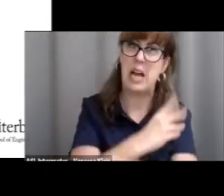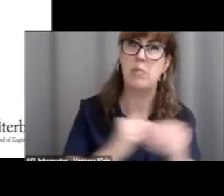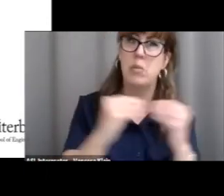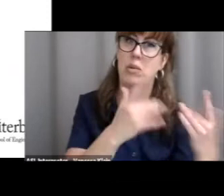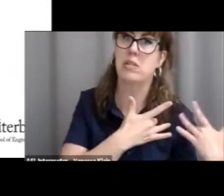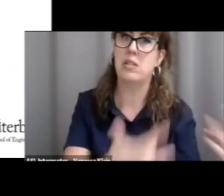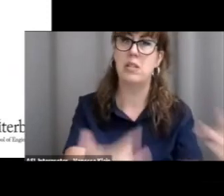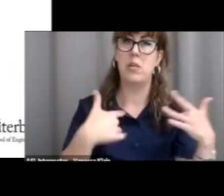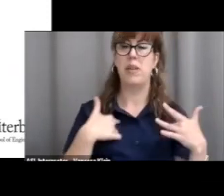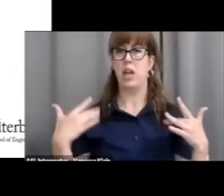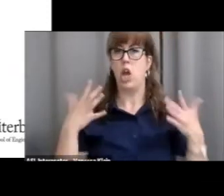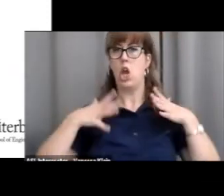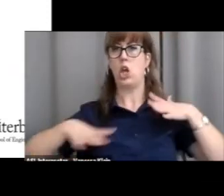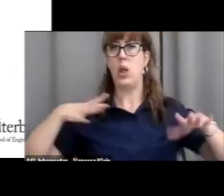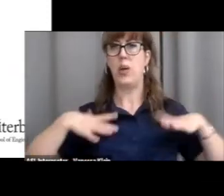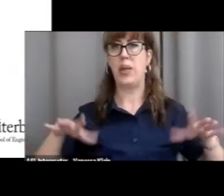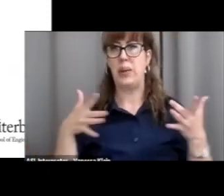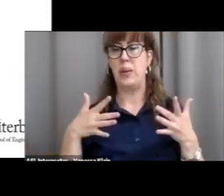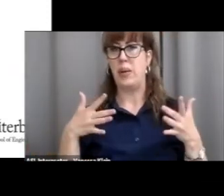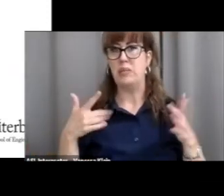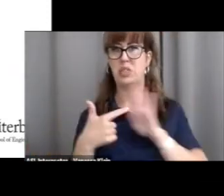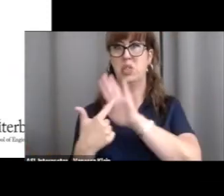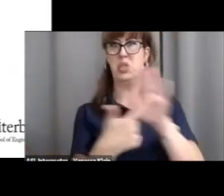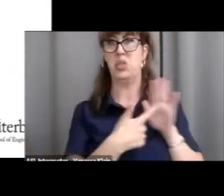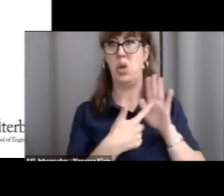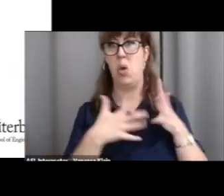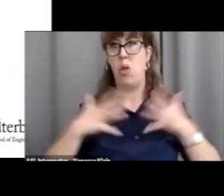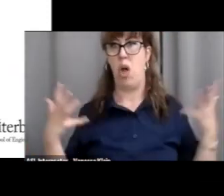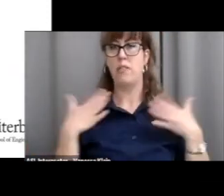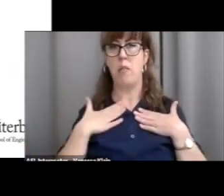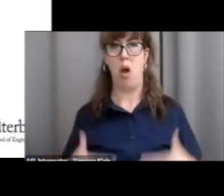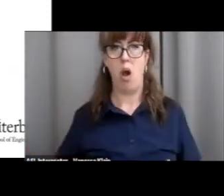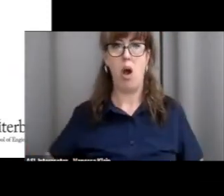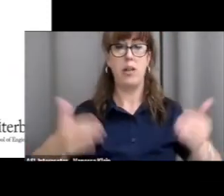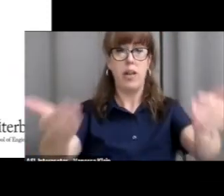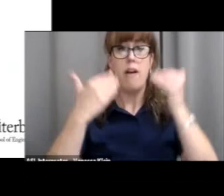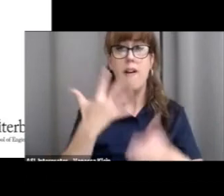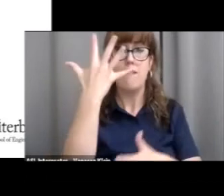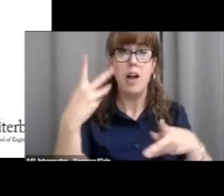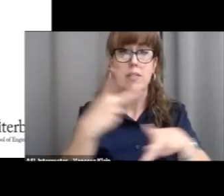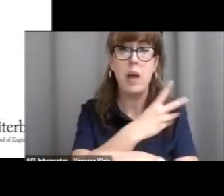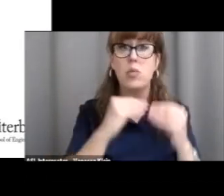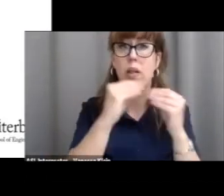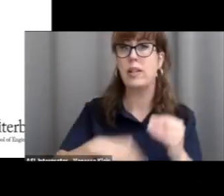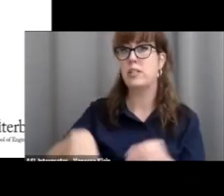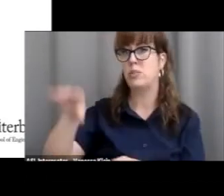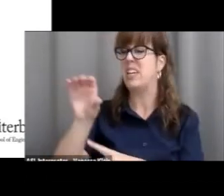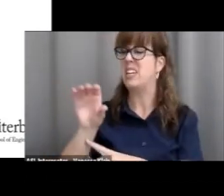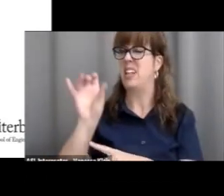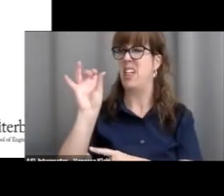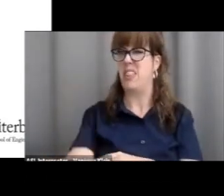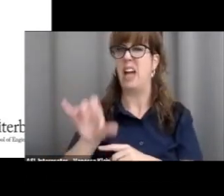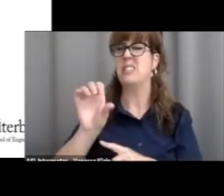times more likely to be sexually objectified, and 4 times more likely to be partially nude. Again, so we are seeing